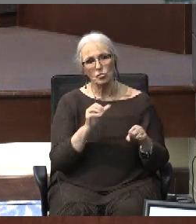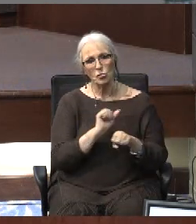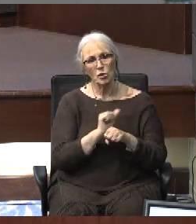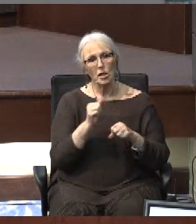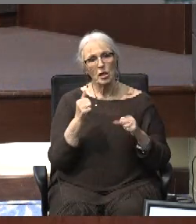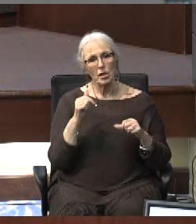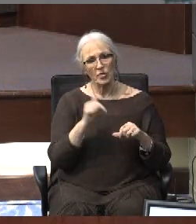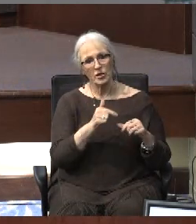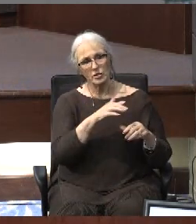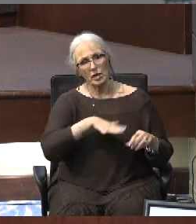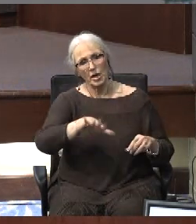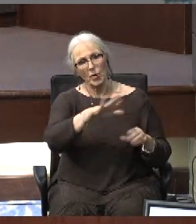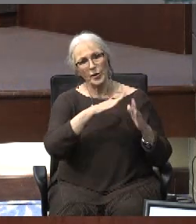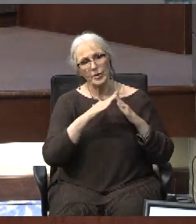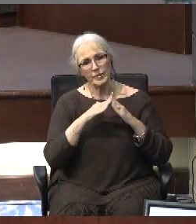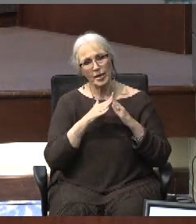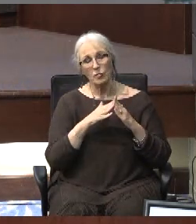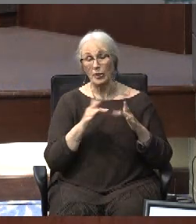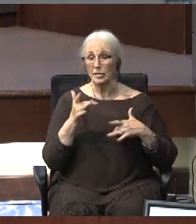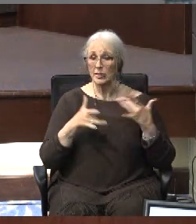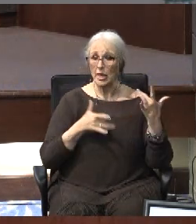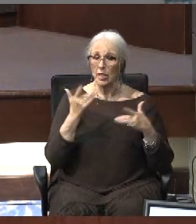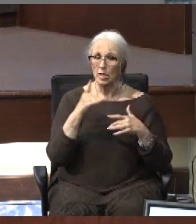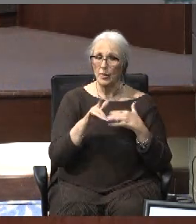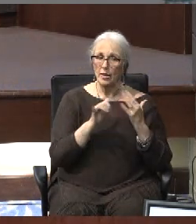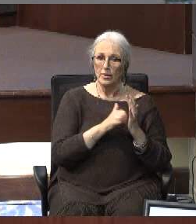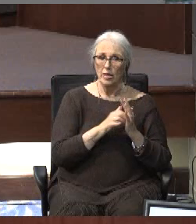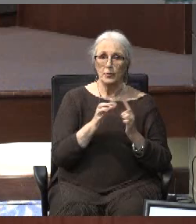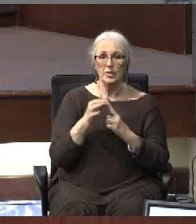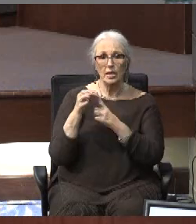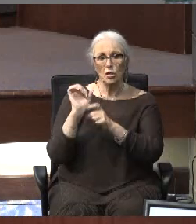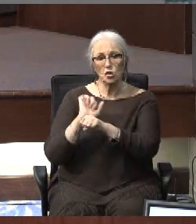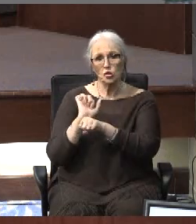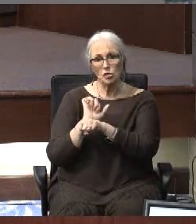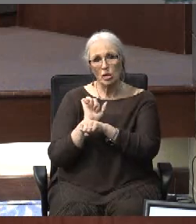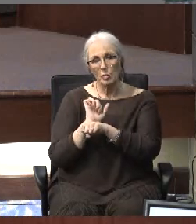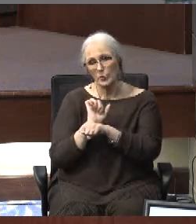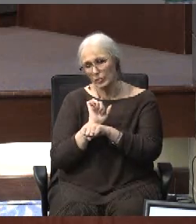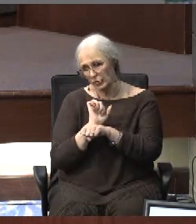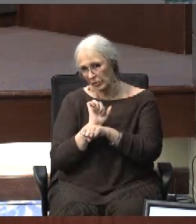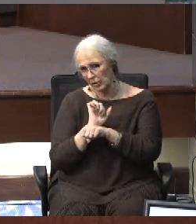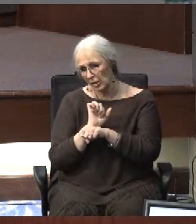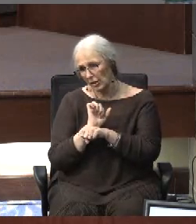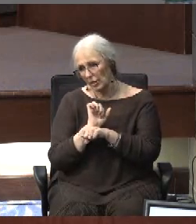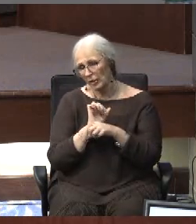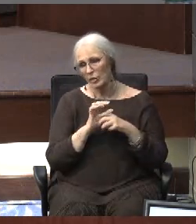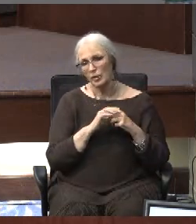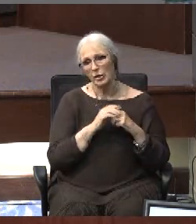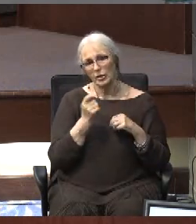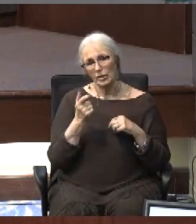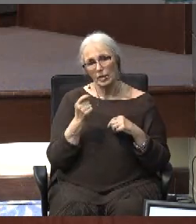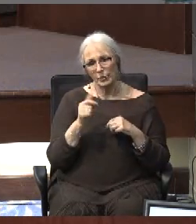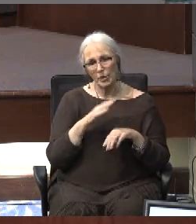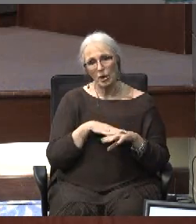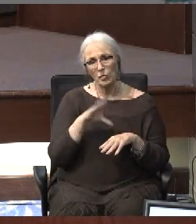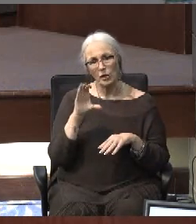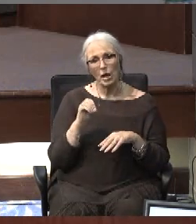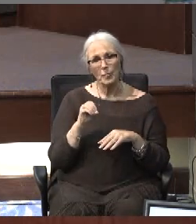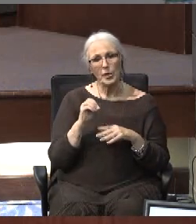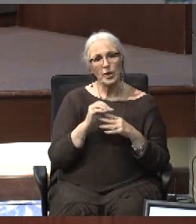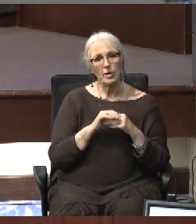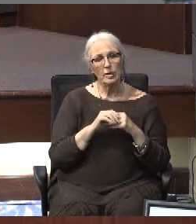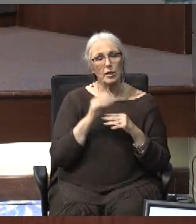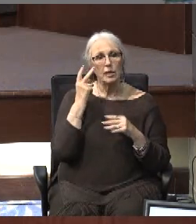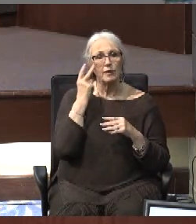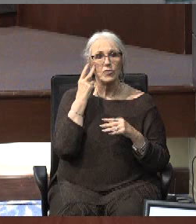too. So I'm excited about it, and particularly the jobs, and as Bradley said, doing a little bit of diligence on the company.